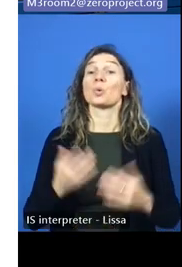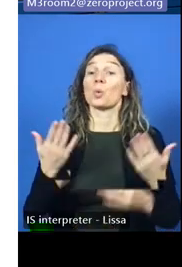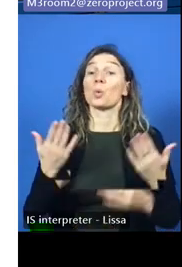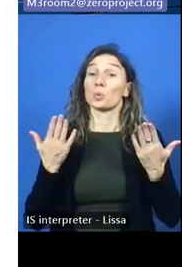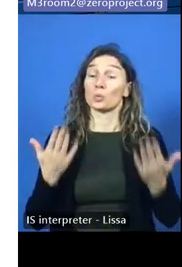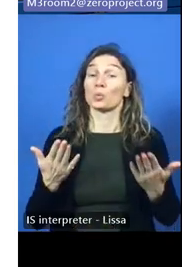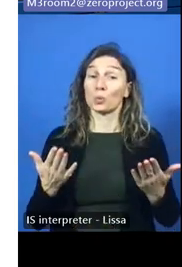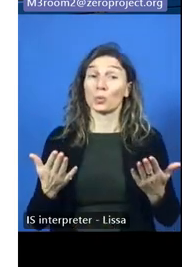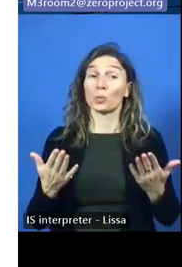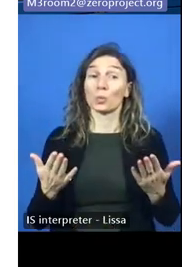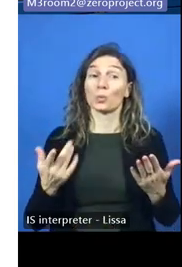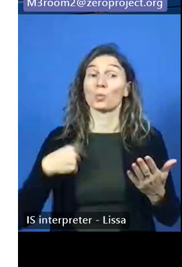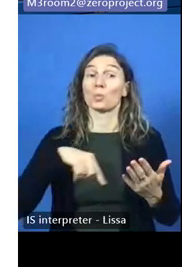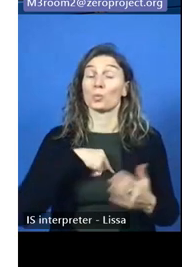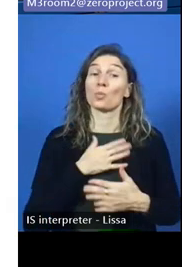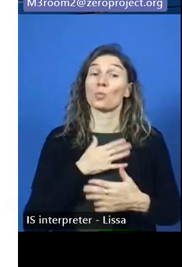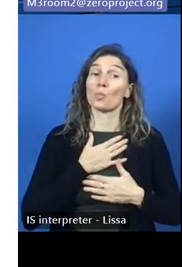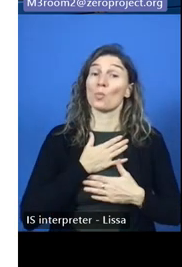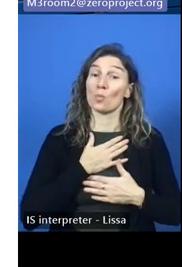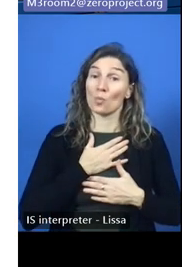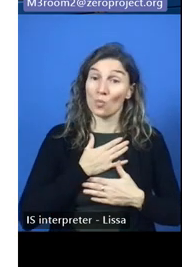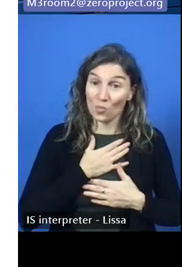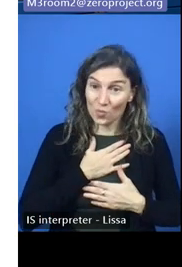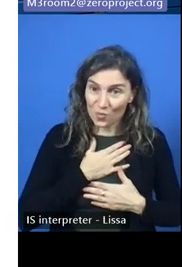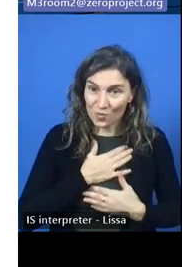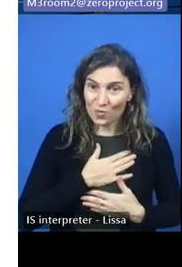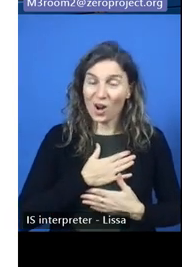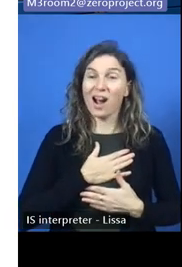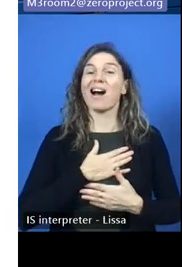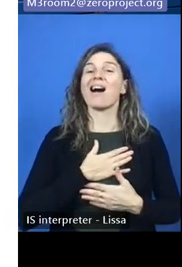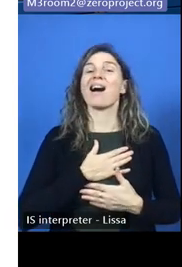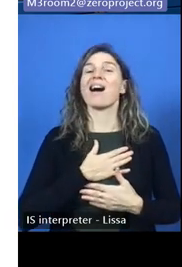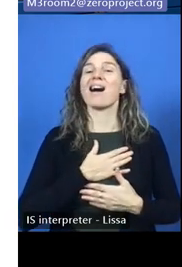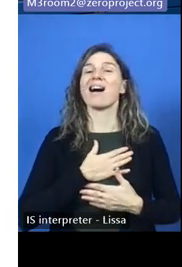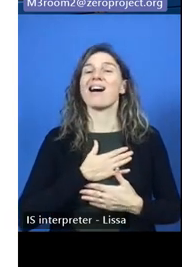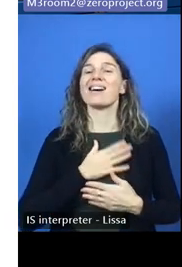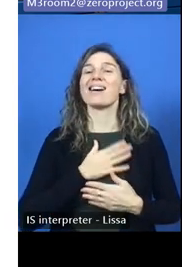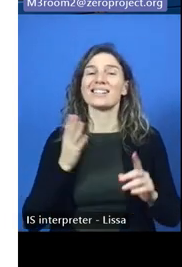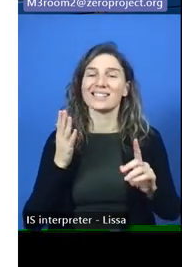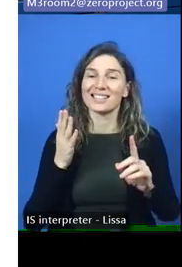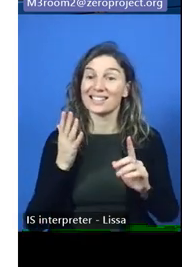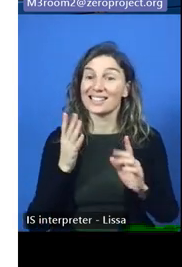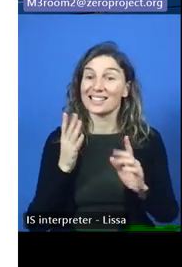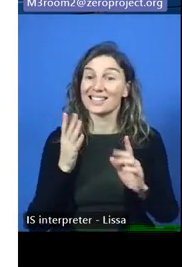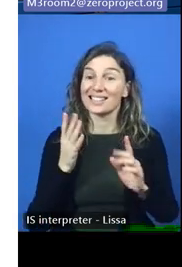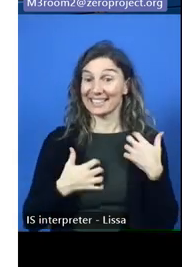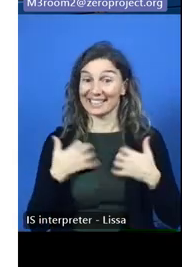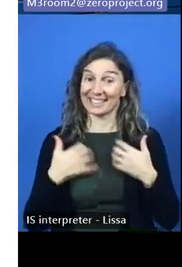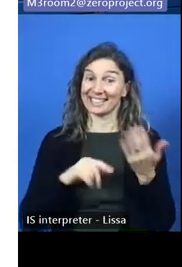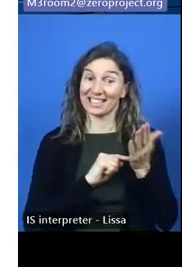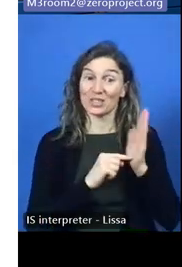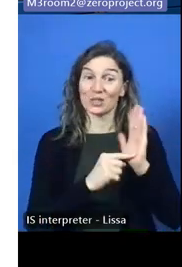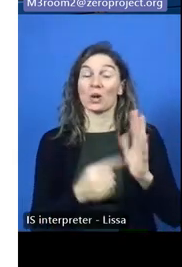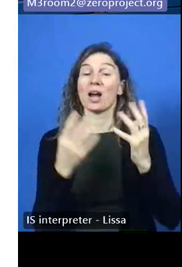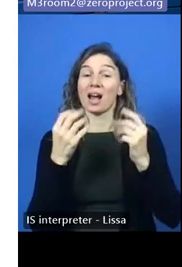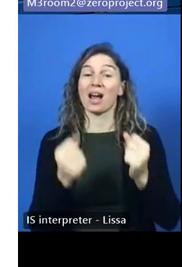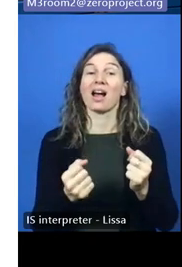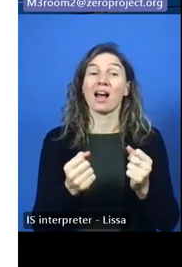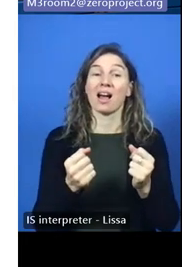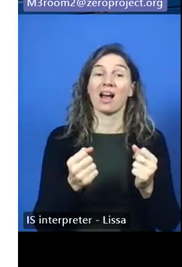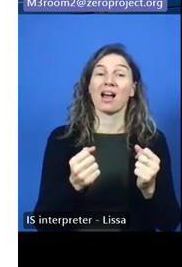what we want to introduce, and she's very excited to present, is the Charles